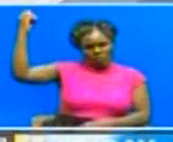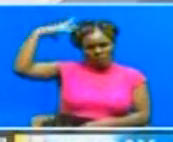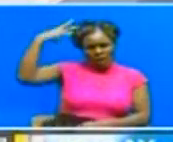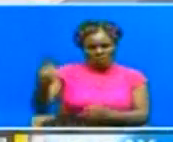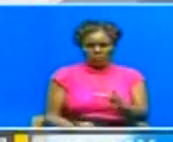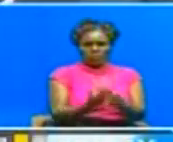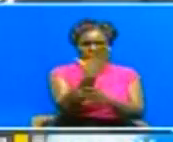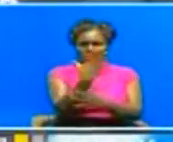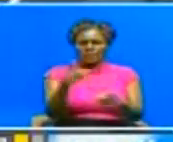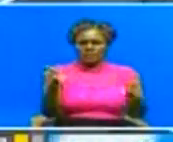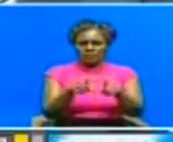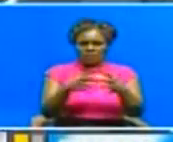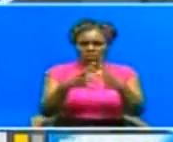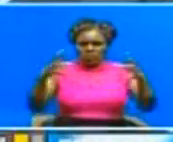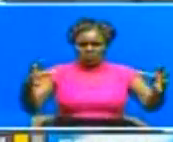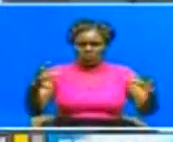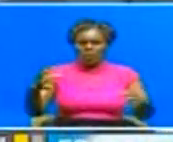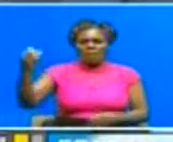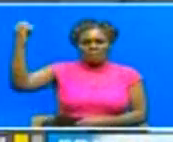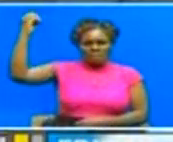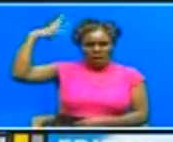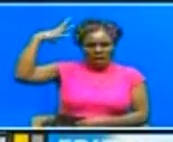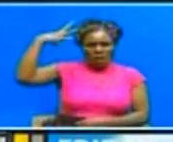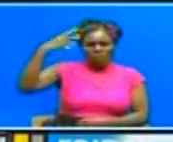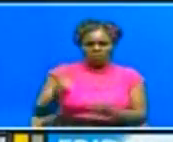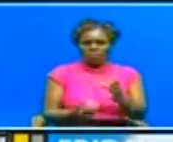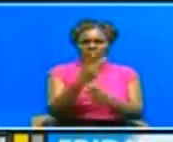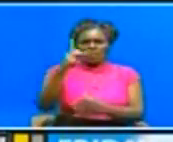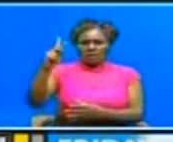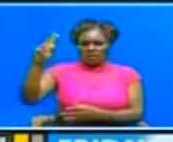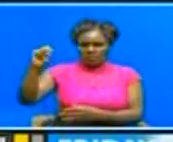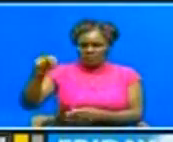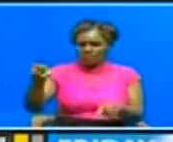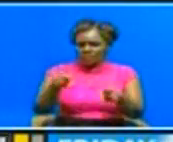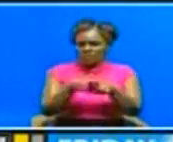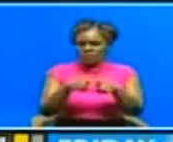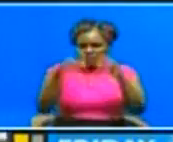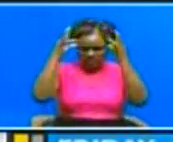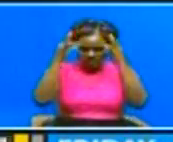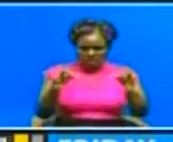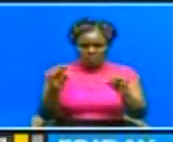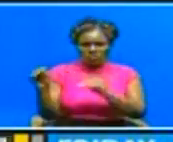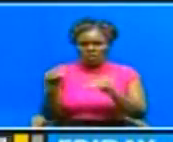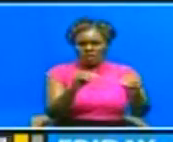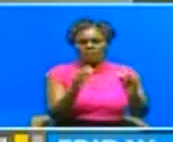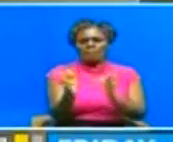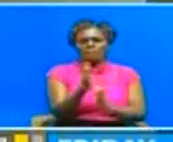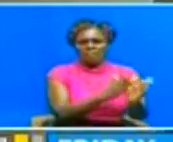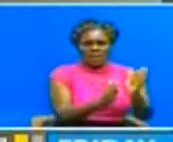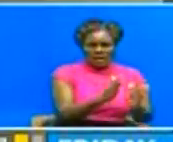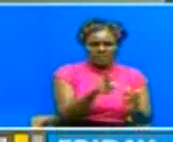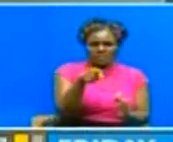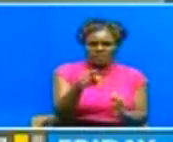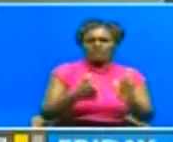mix. To accelerate its geothermal power production program, Kengen has also resorted to mobile wellhead plants, which